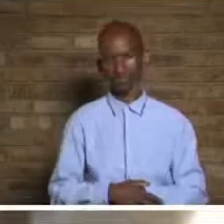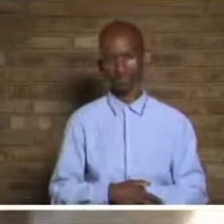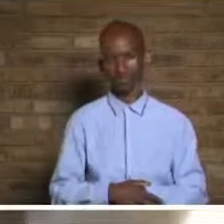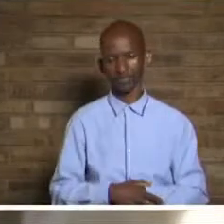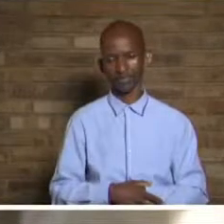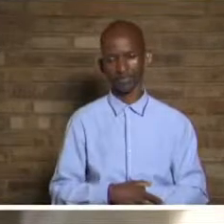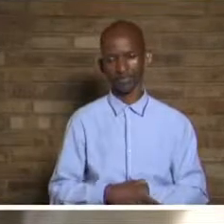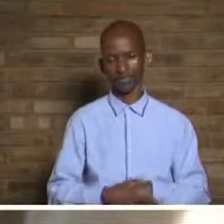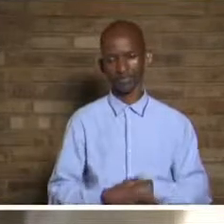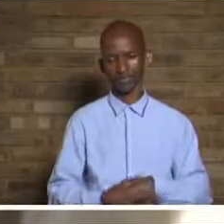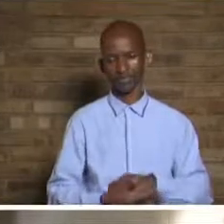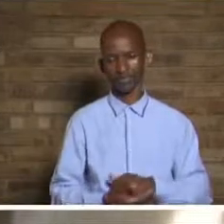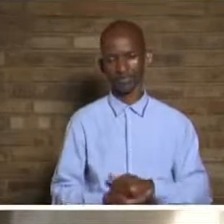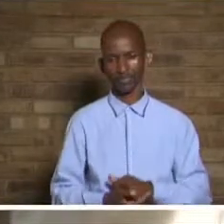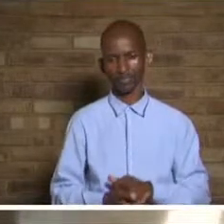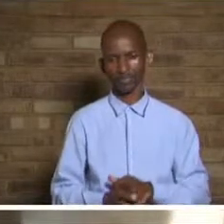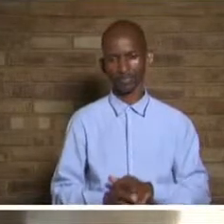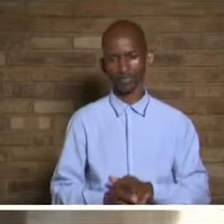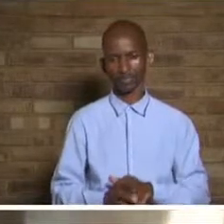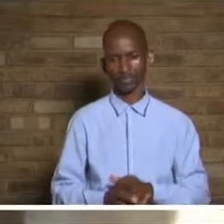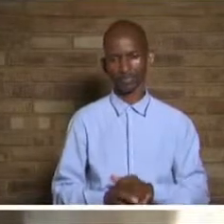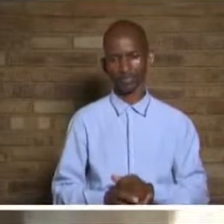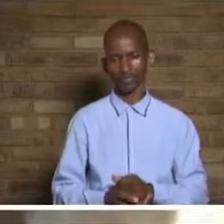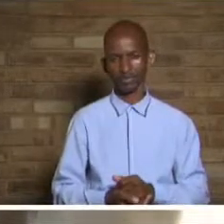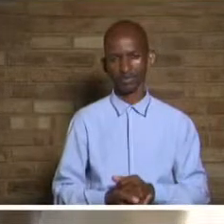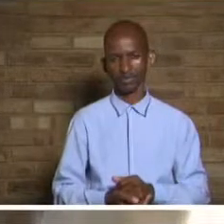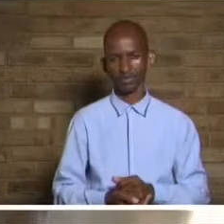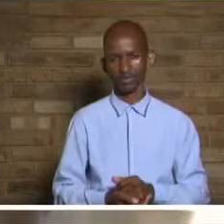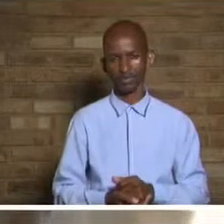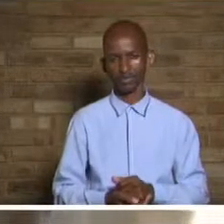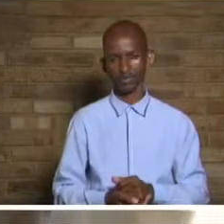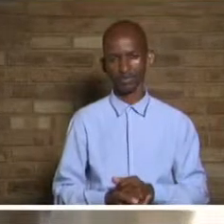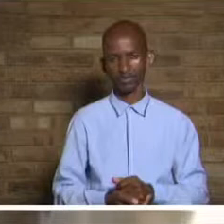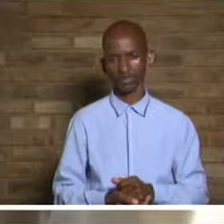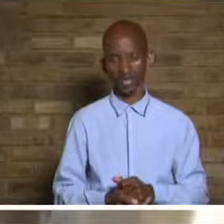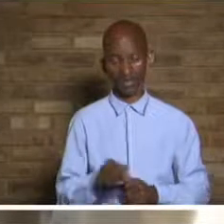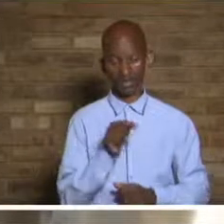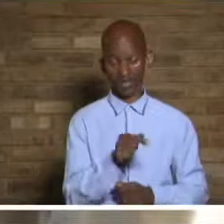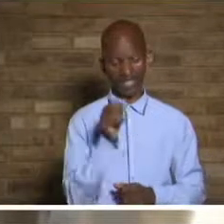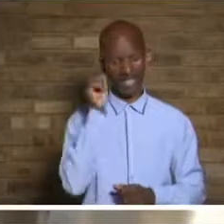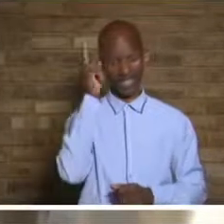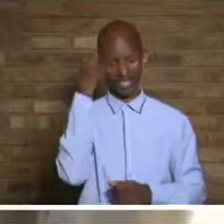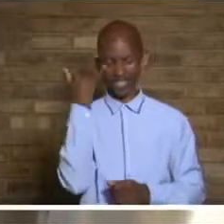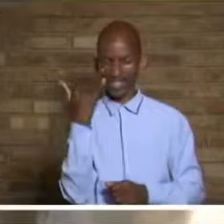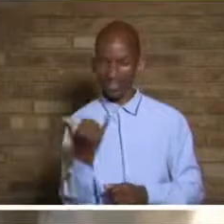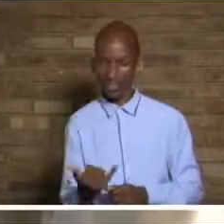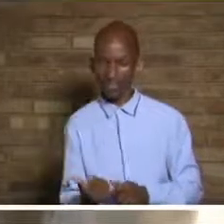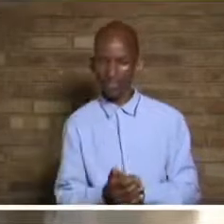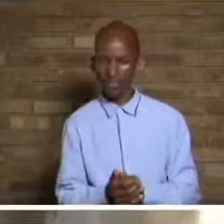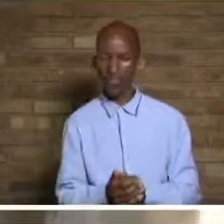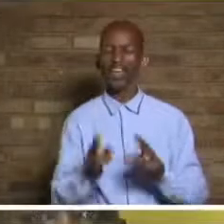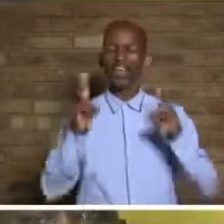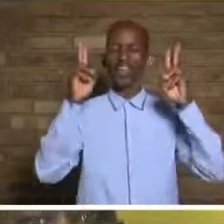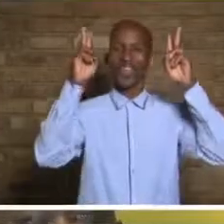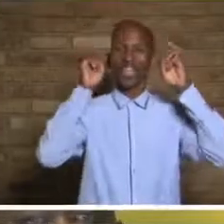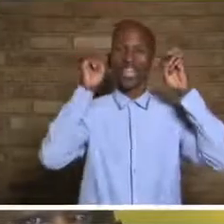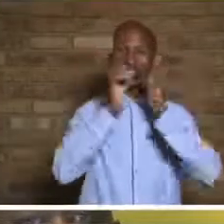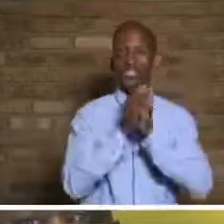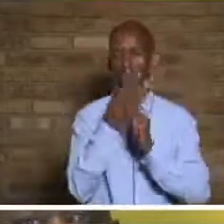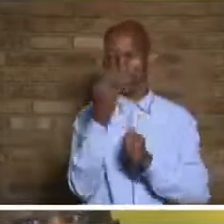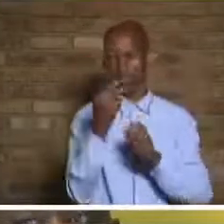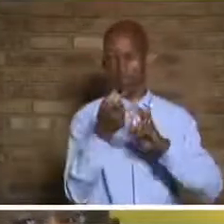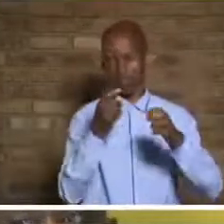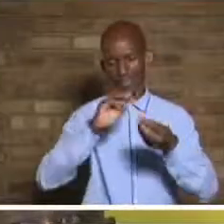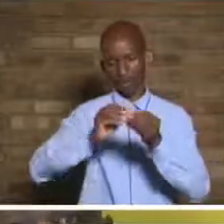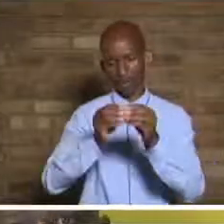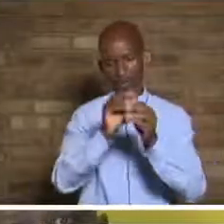amalungu omphakathi kaqonda ukuthi yini impela silapha. And those that understand the issues that are arising from the amendment